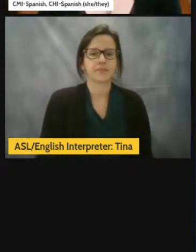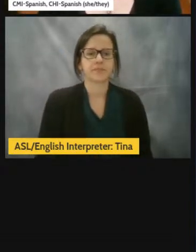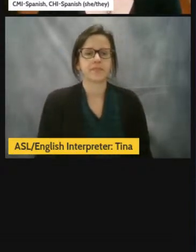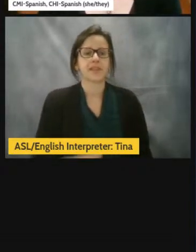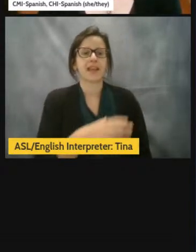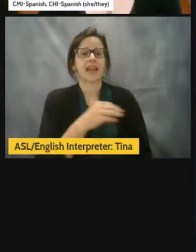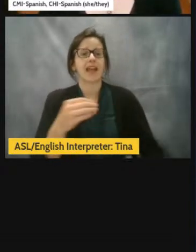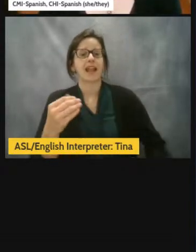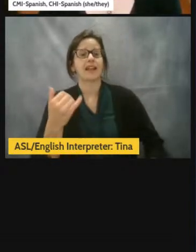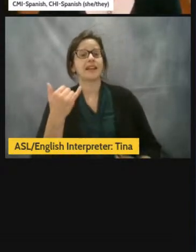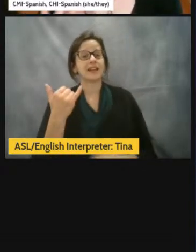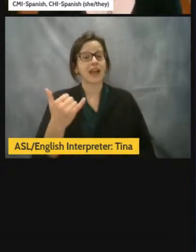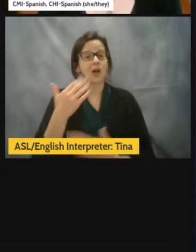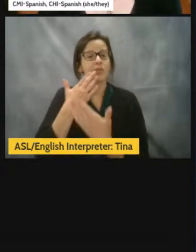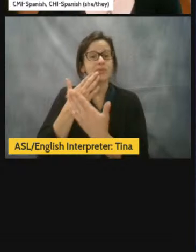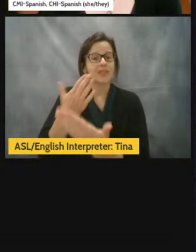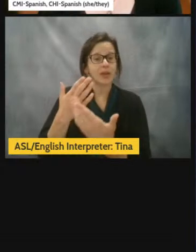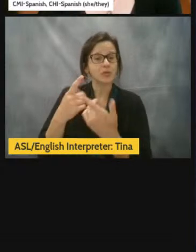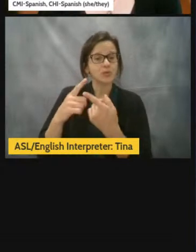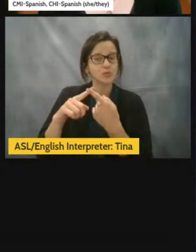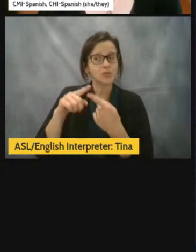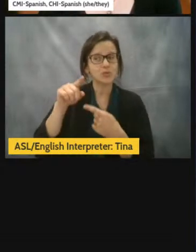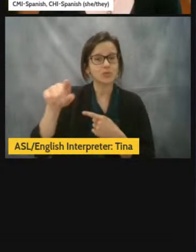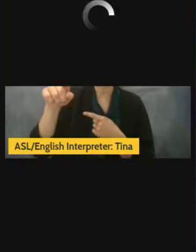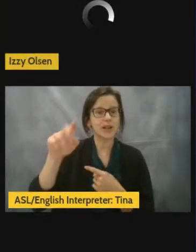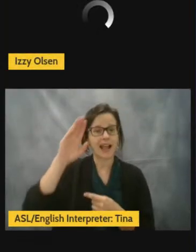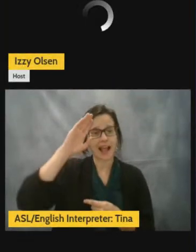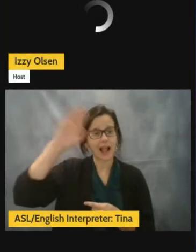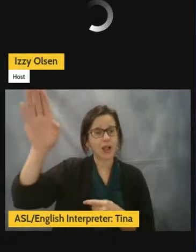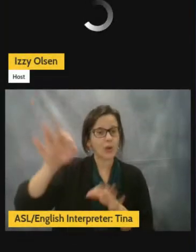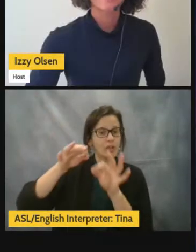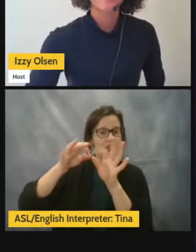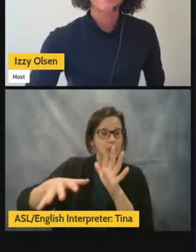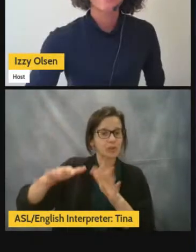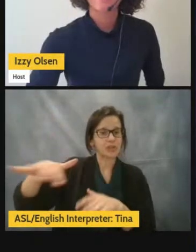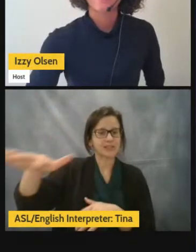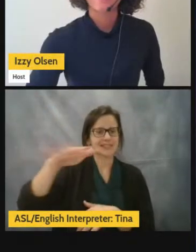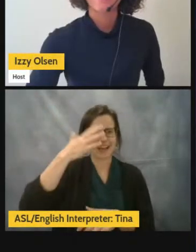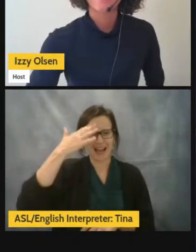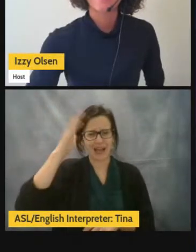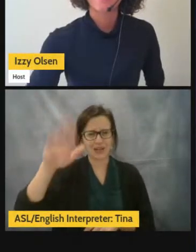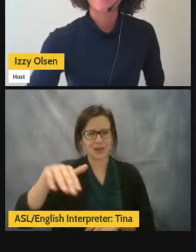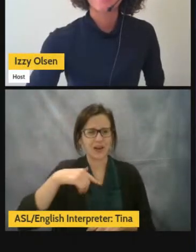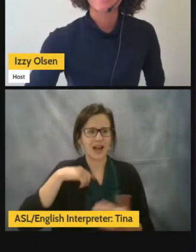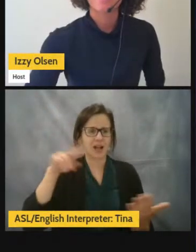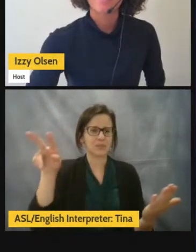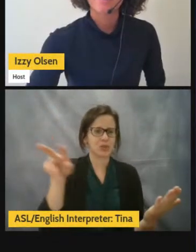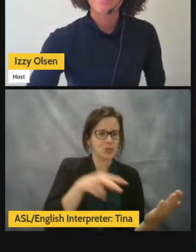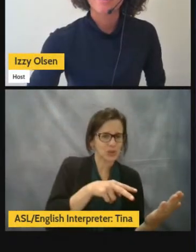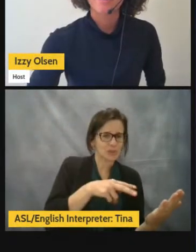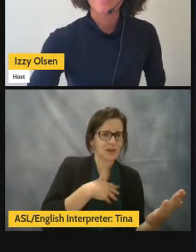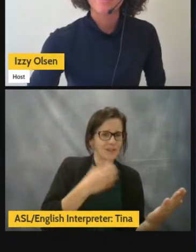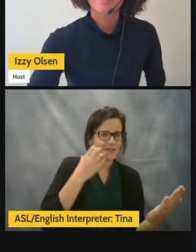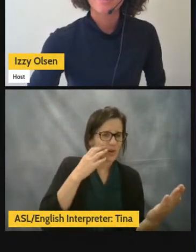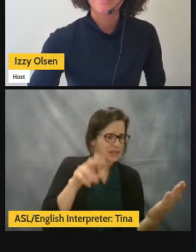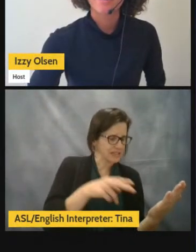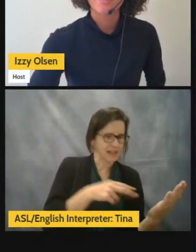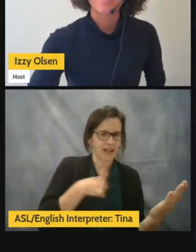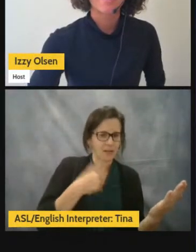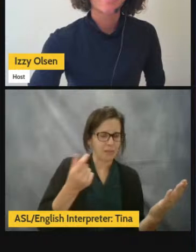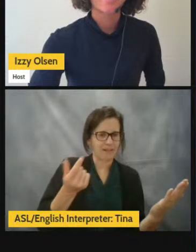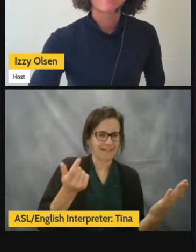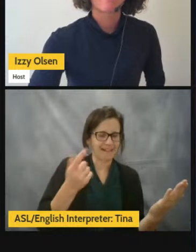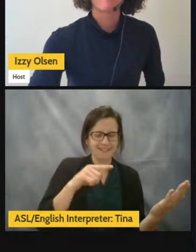Hello Interpreters for, and I know it seems really rude for me to be looking down at my phone while I'm saying this, but I'm trying to multitask.